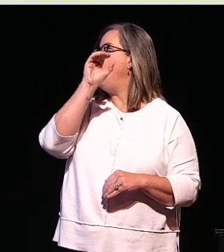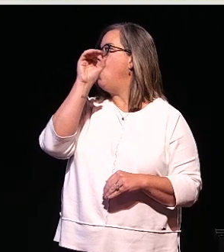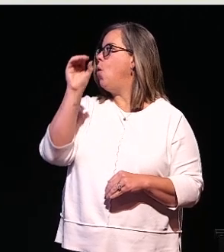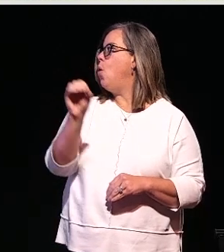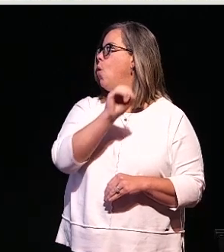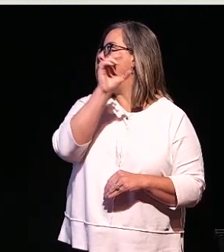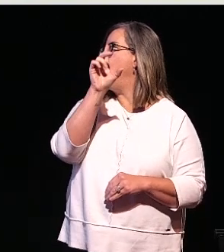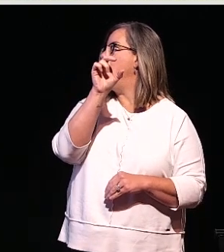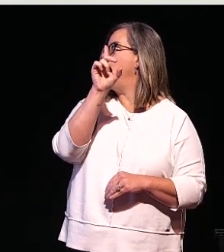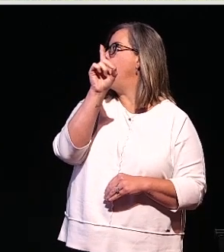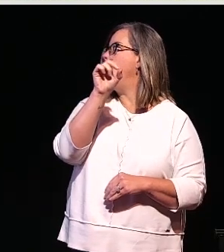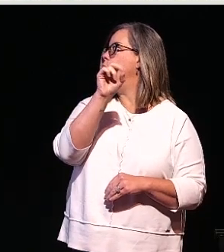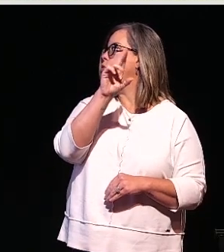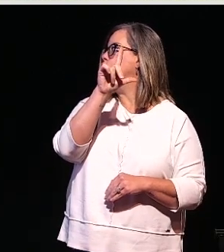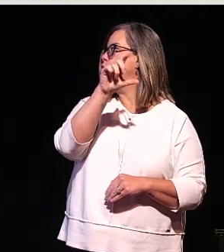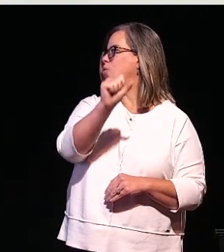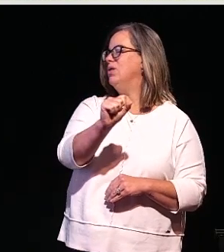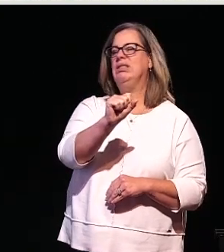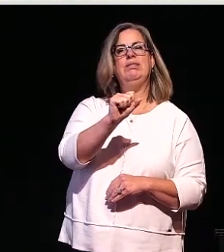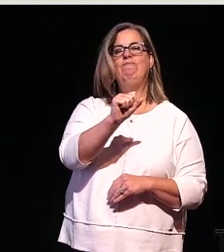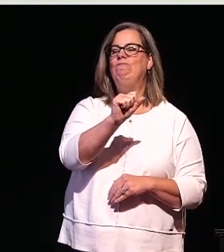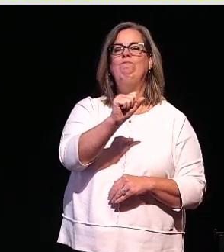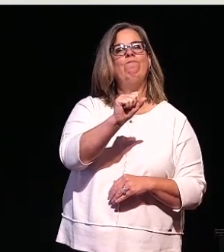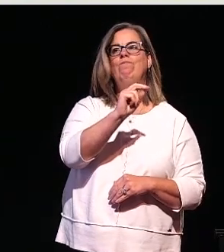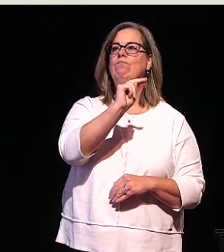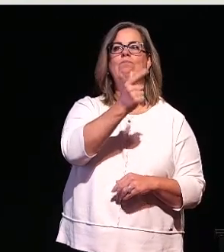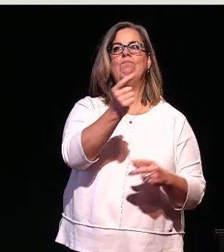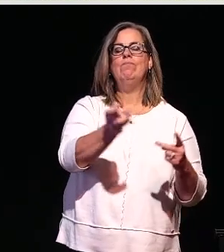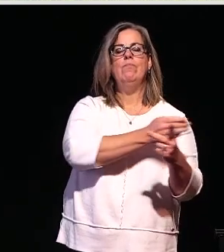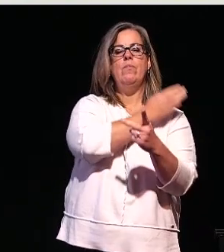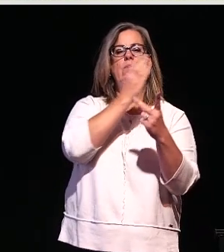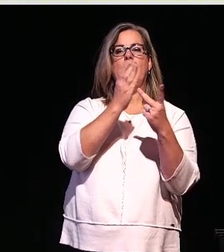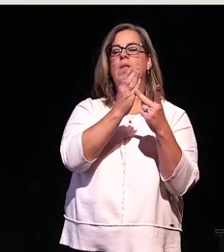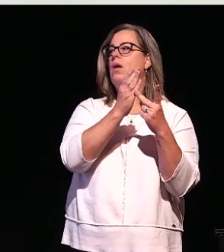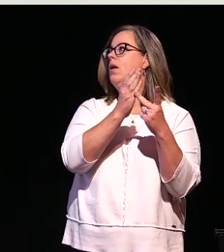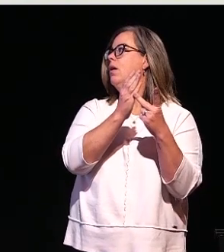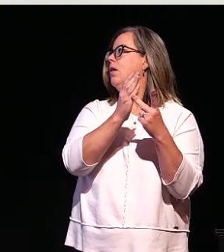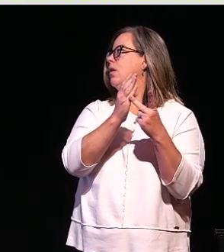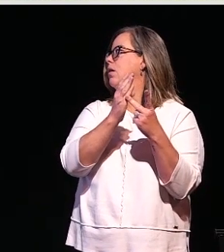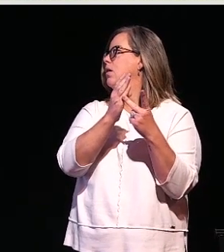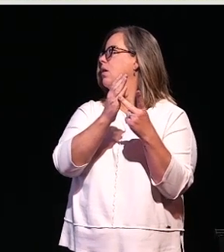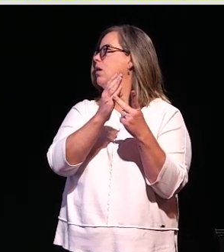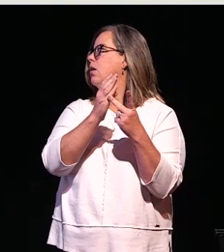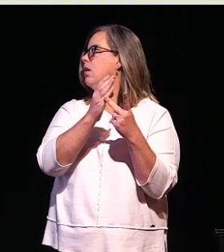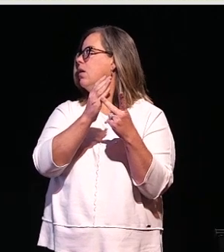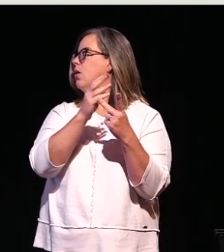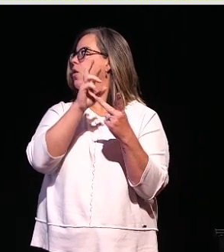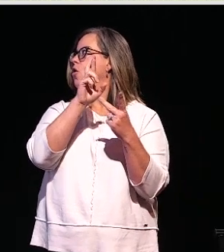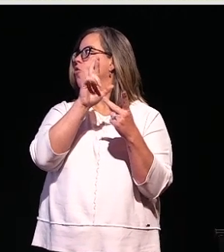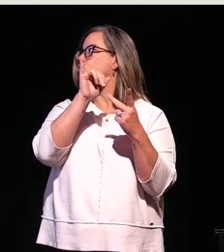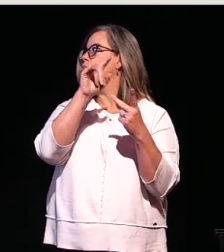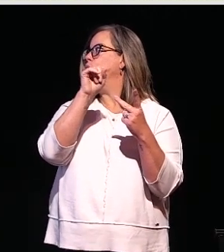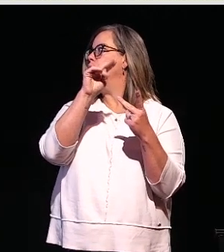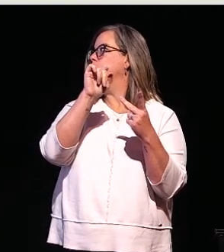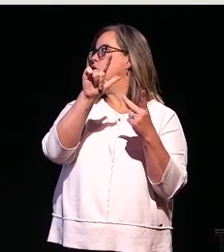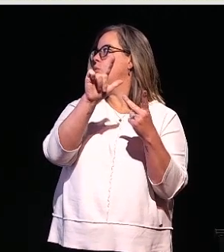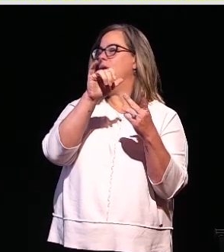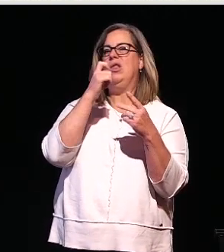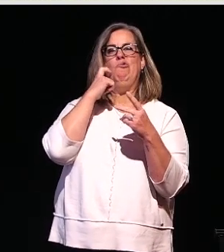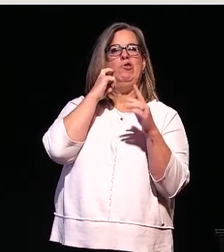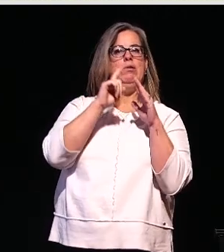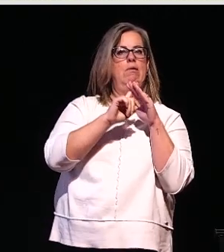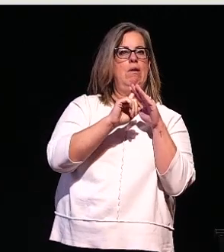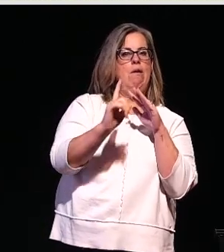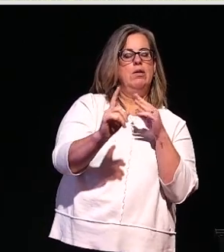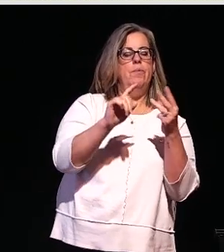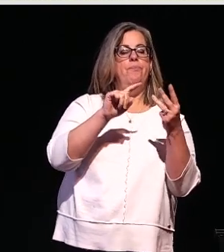flavor. Second wave, arguably better flavor, industrial product. Ritual's an example of that. They had a recent exit. But the